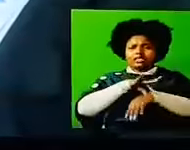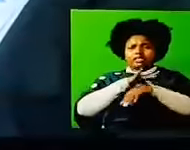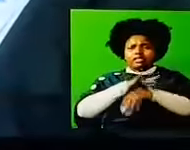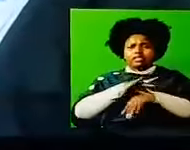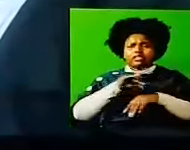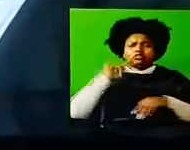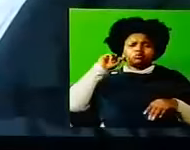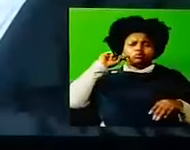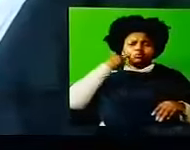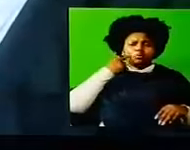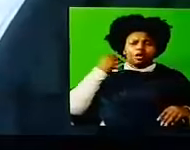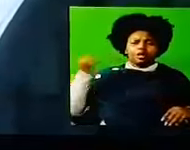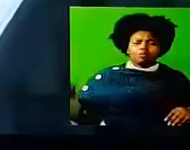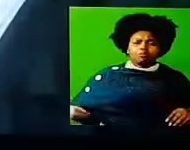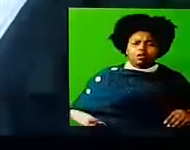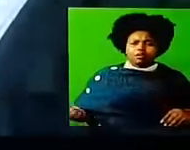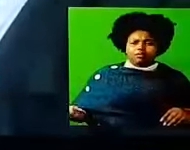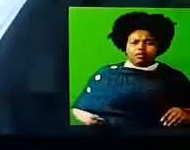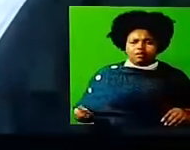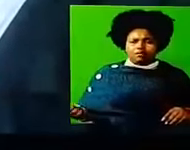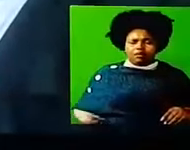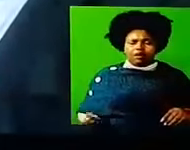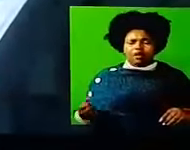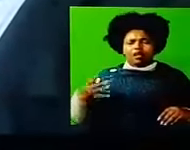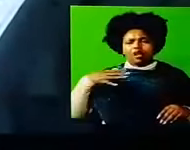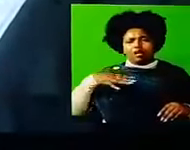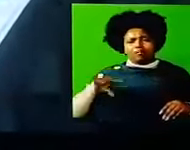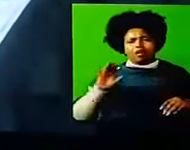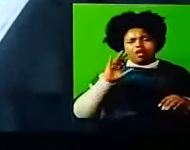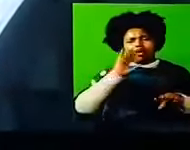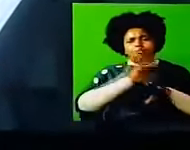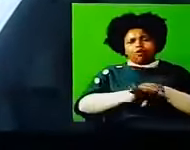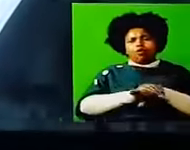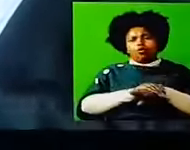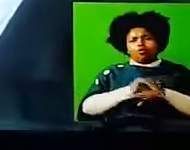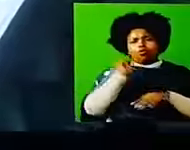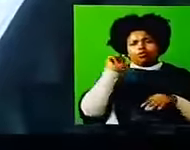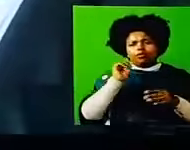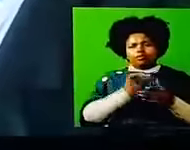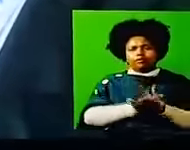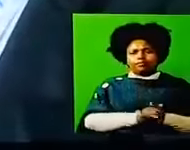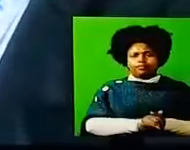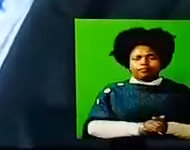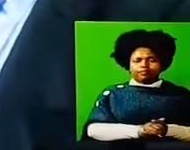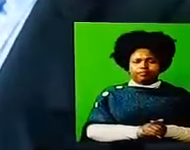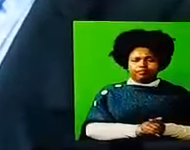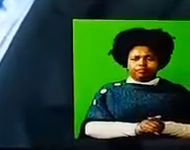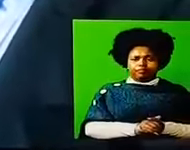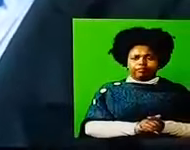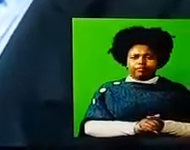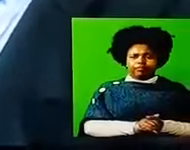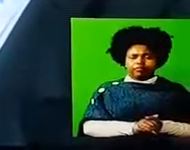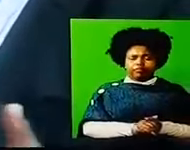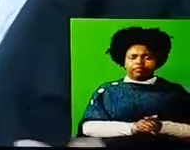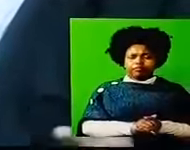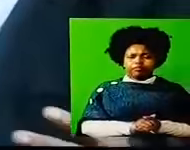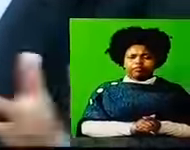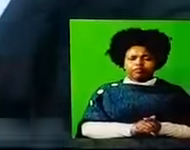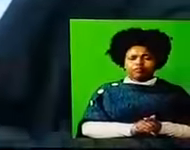balinyetwe timoto labanye sekukhula njengalabantu labadala lesisebenta labo so sitikhanza ke sesinalo mkhankaso wokuthi